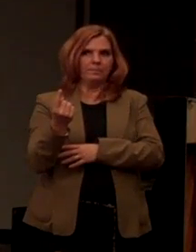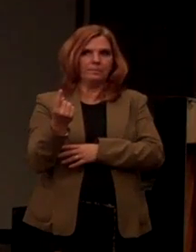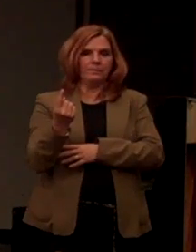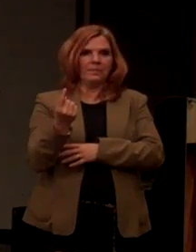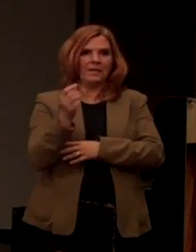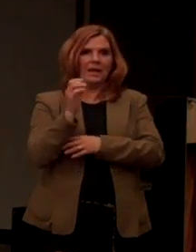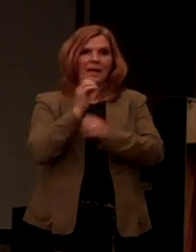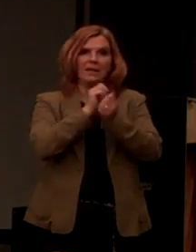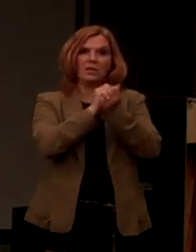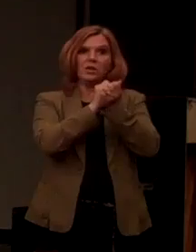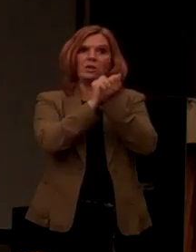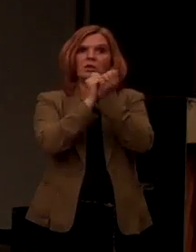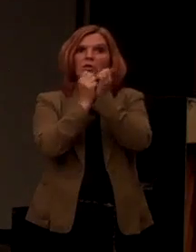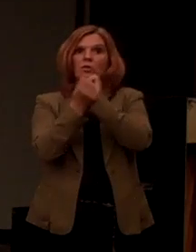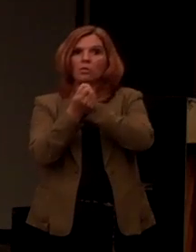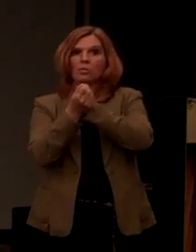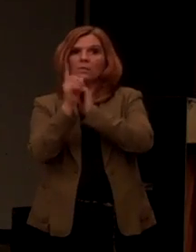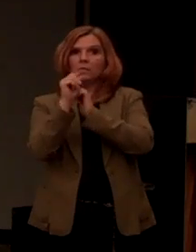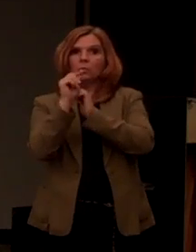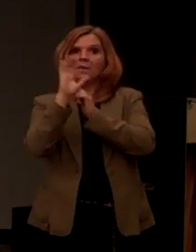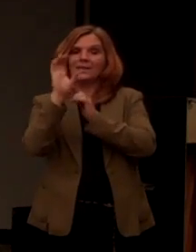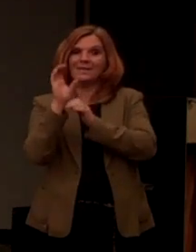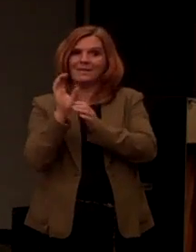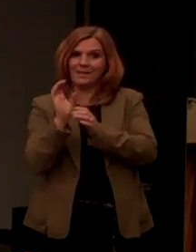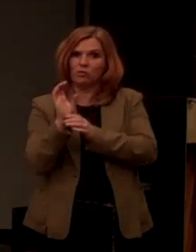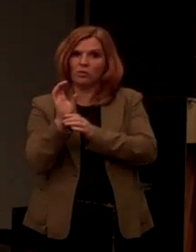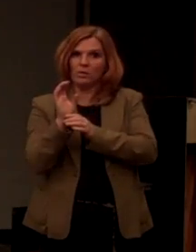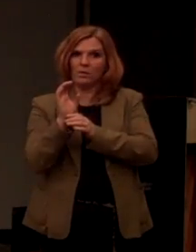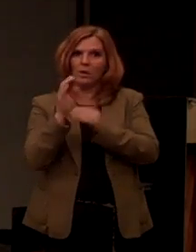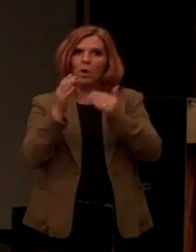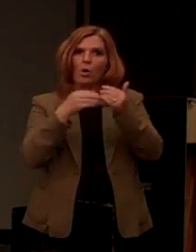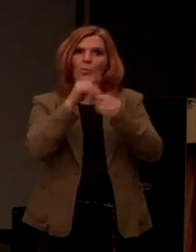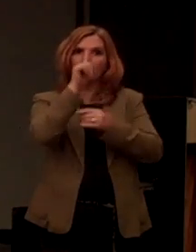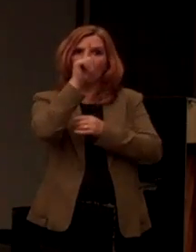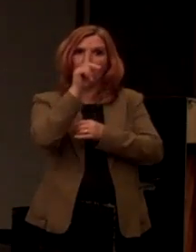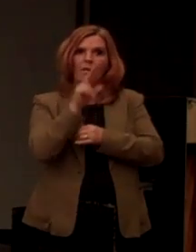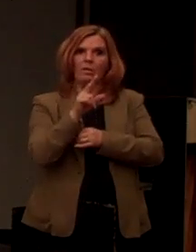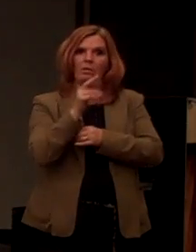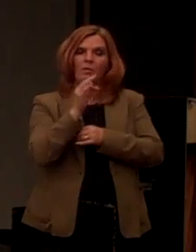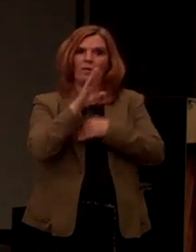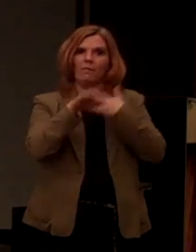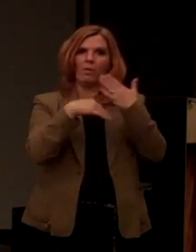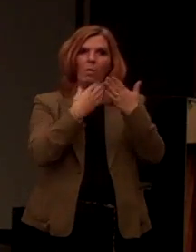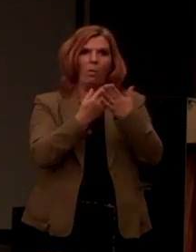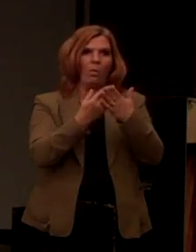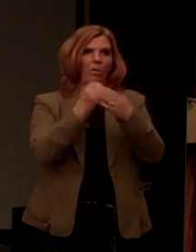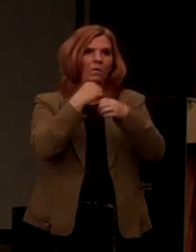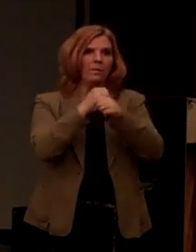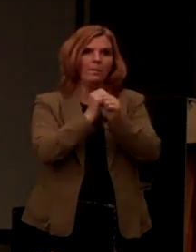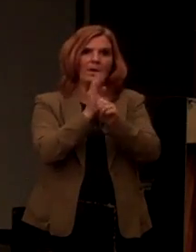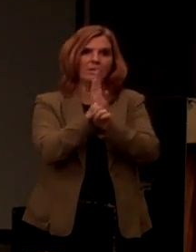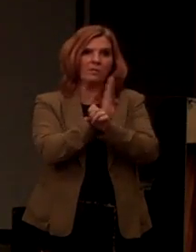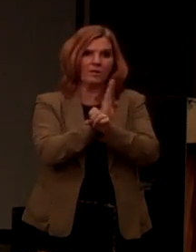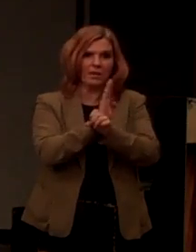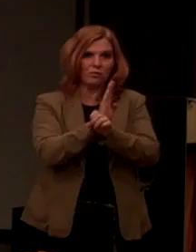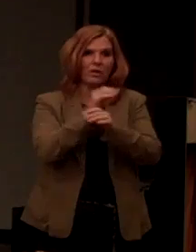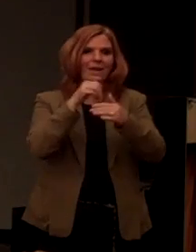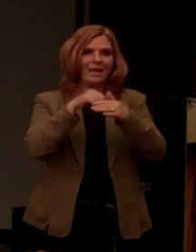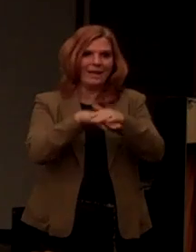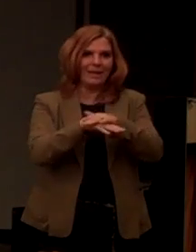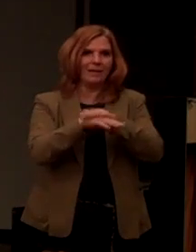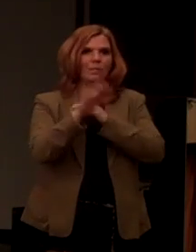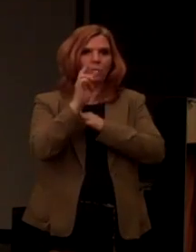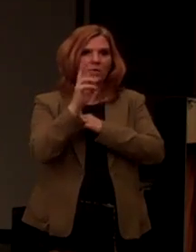At the turn of the 20th century, almost 1/3 of all of the manufacturing in